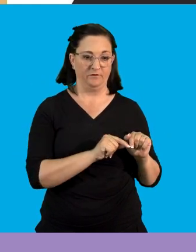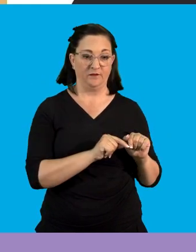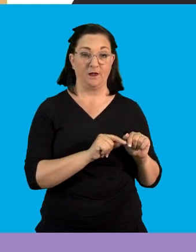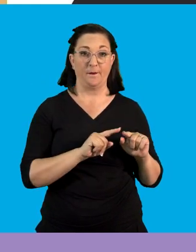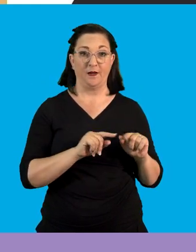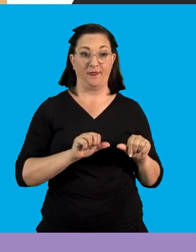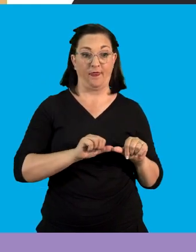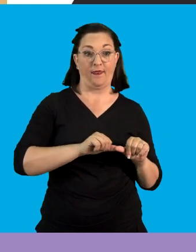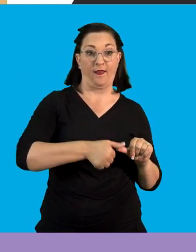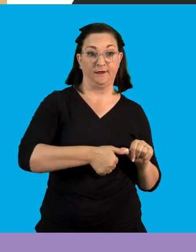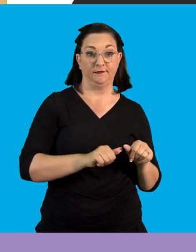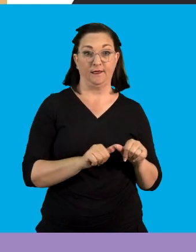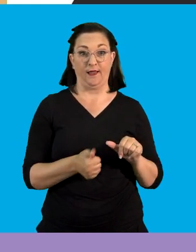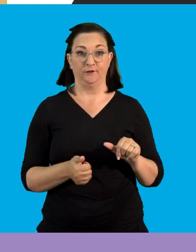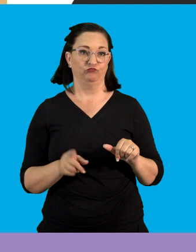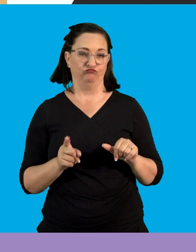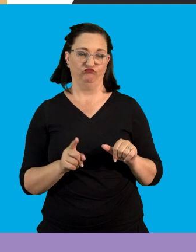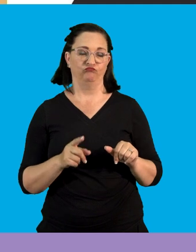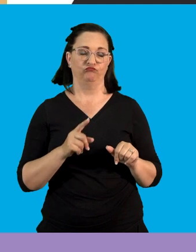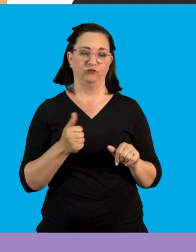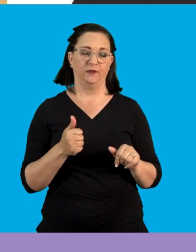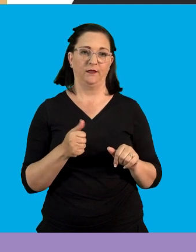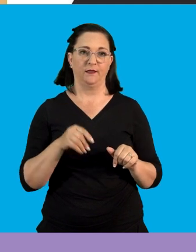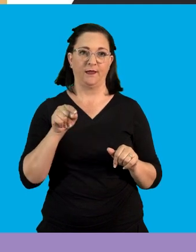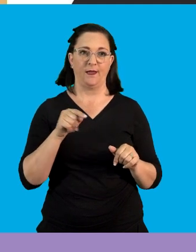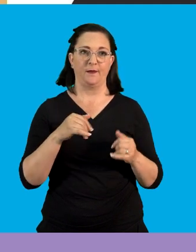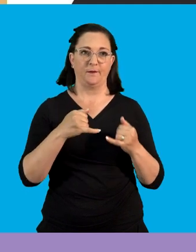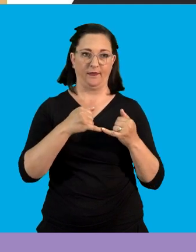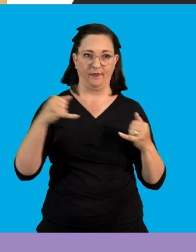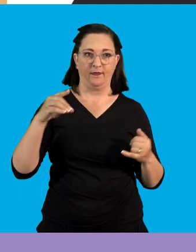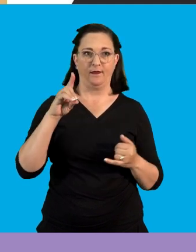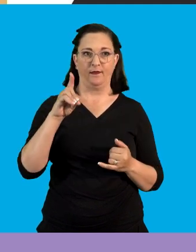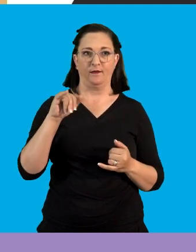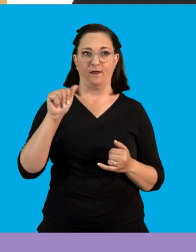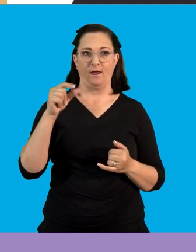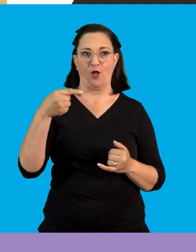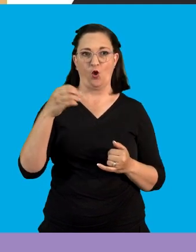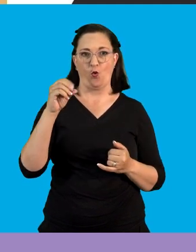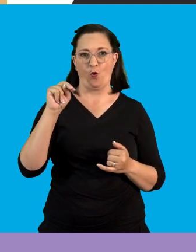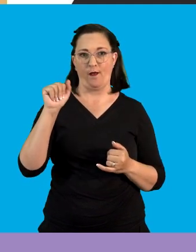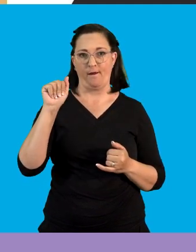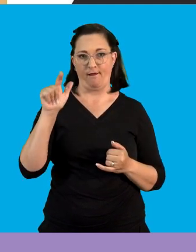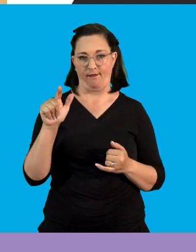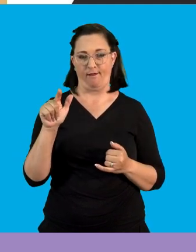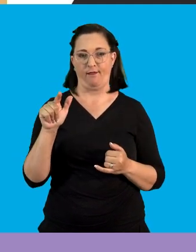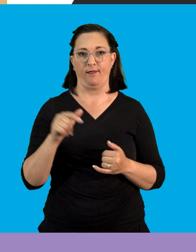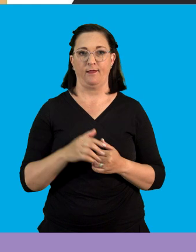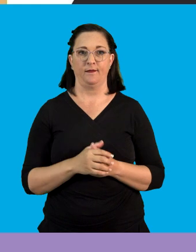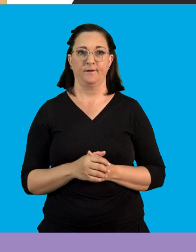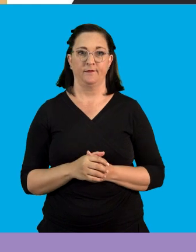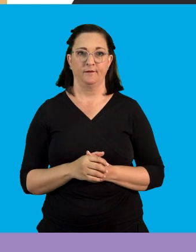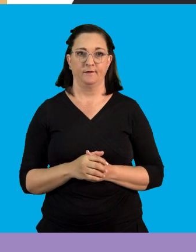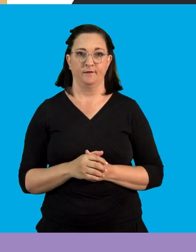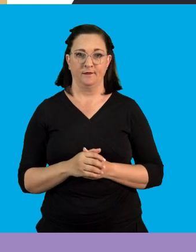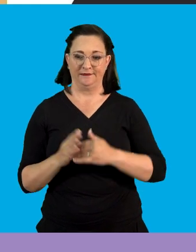touching sides that are non-adjacent, which are not close to one another. And as you can see, it's there ending where